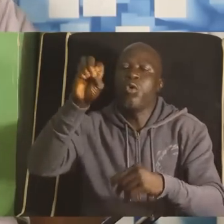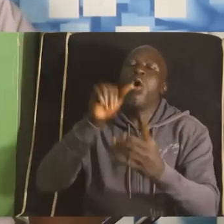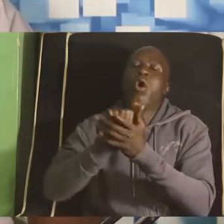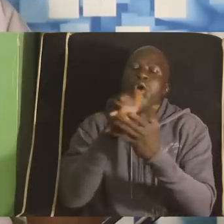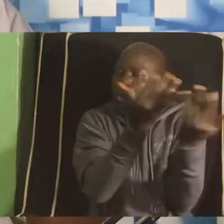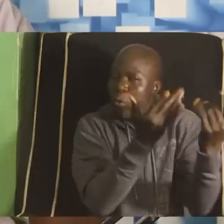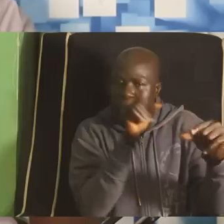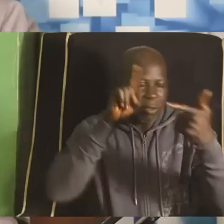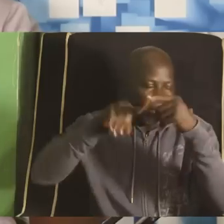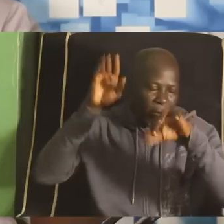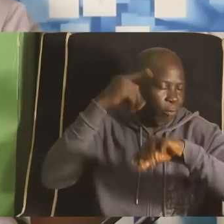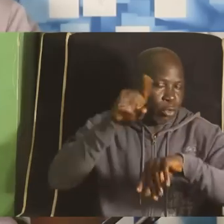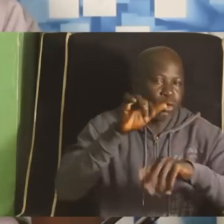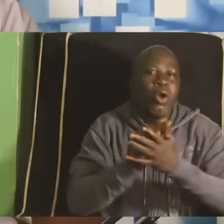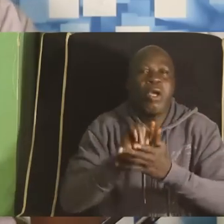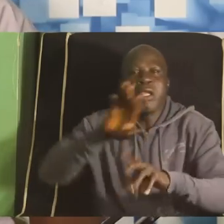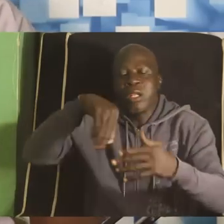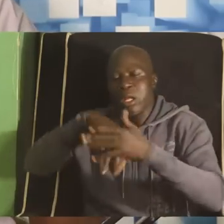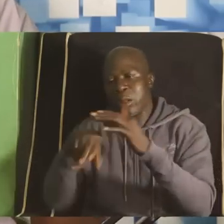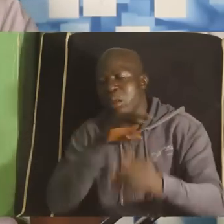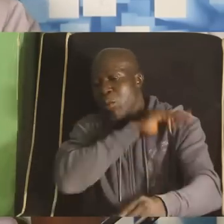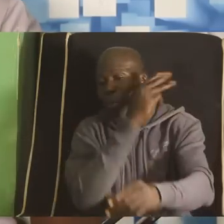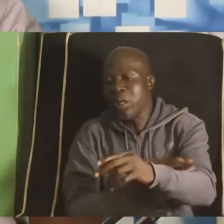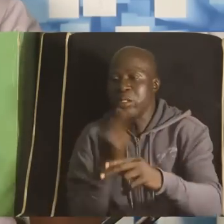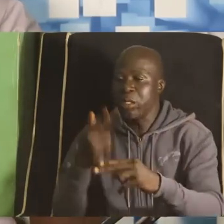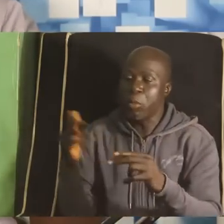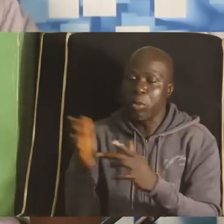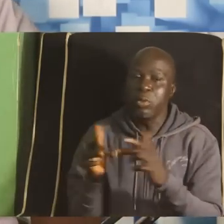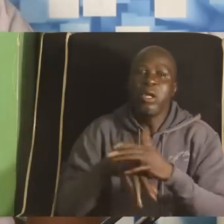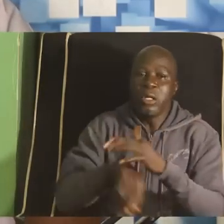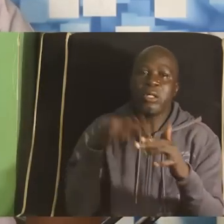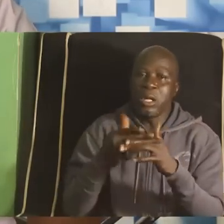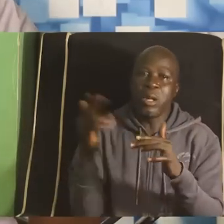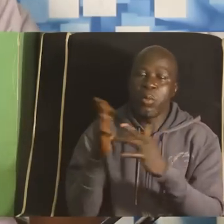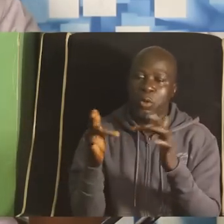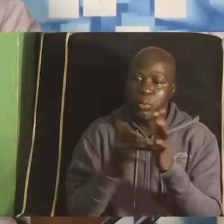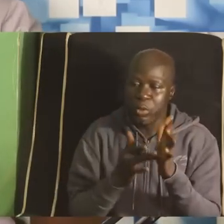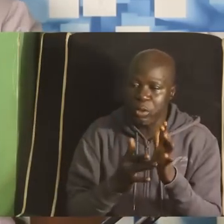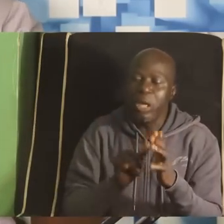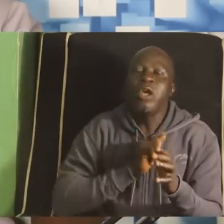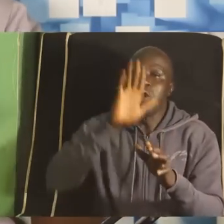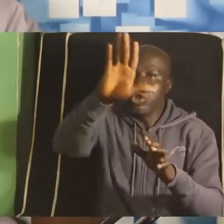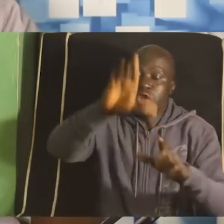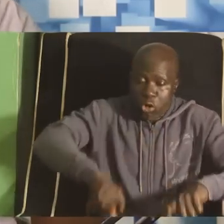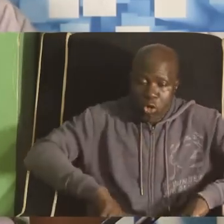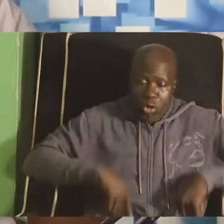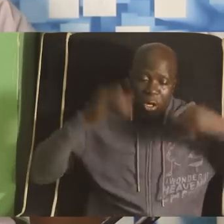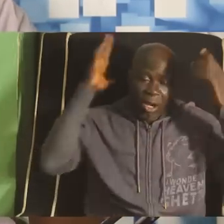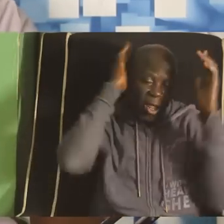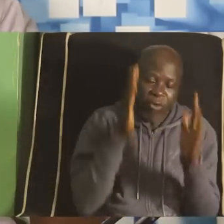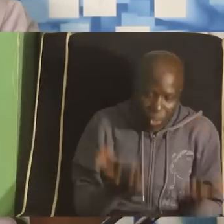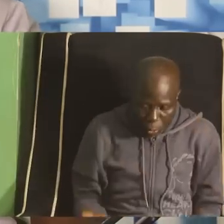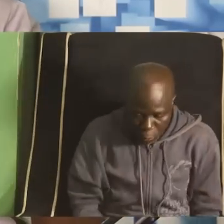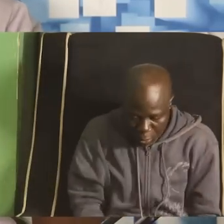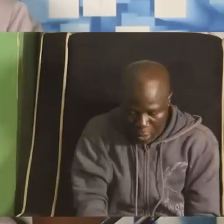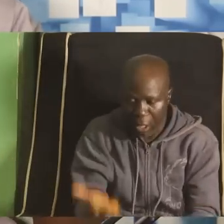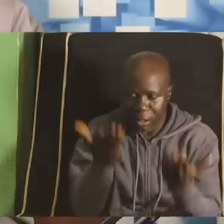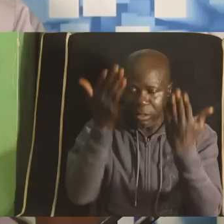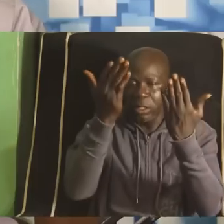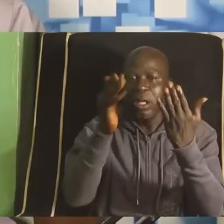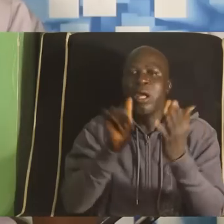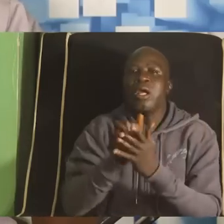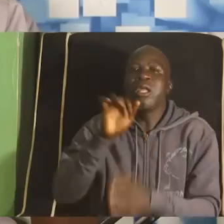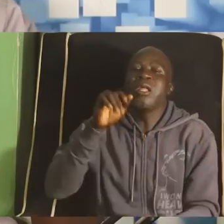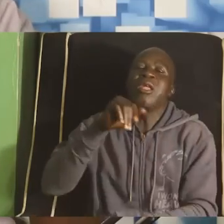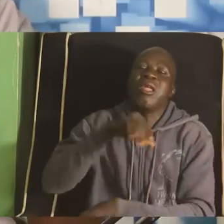maruka lava. In the name of Jesus. Some miradori him. Ni oruko Jesus. In the name of Jesus. Ayere ma dide. Lusada,